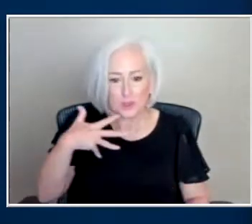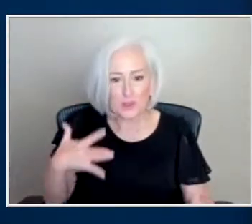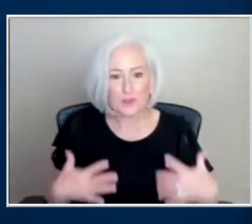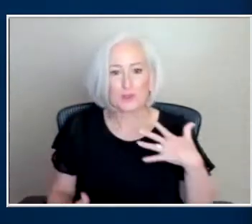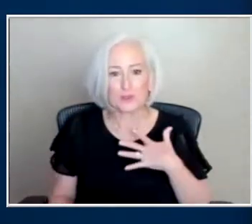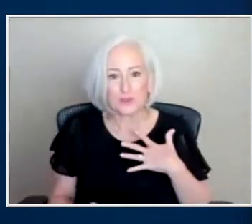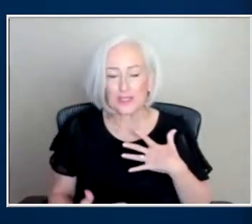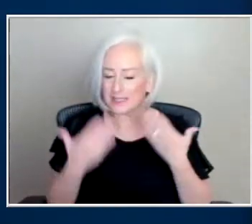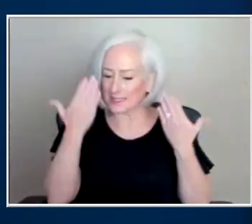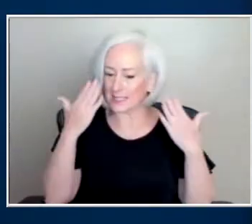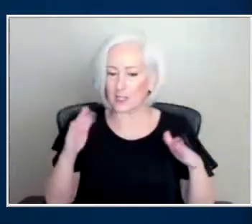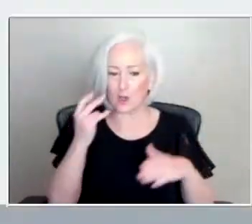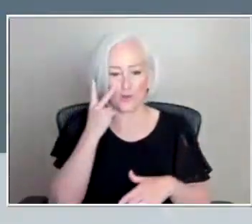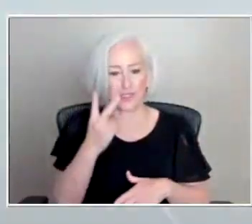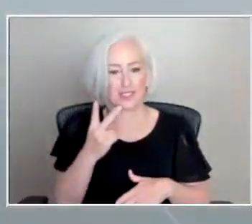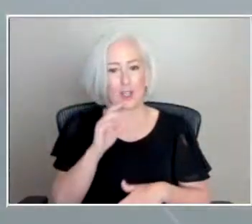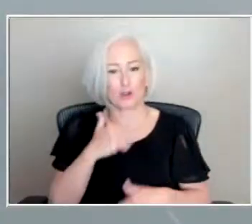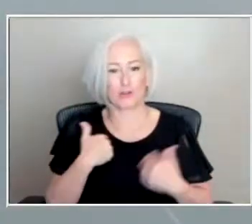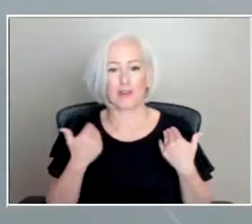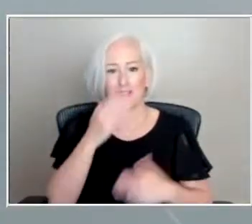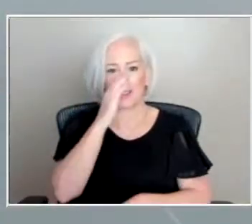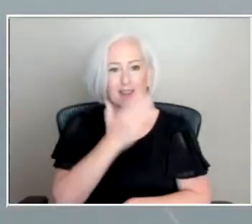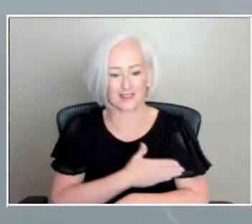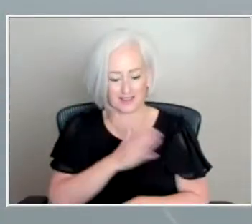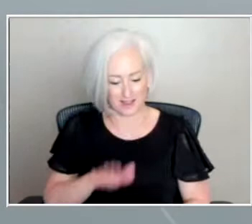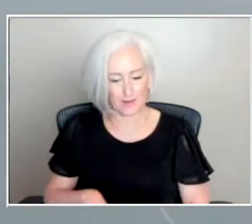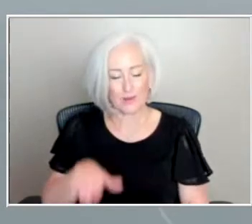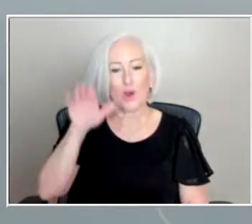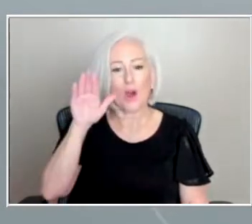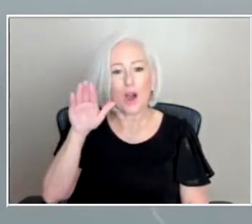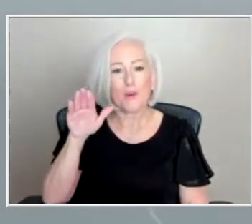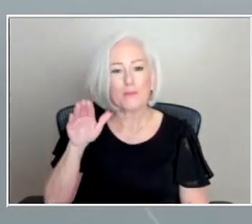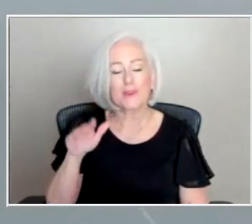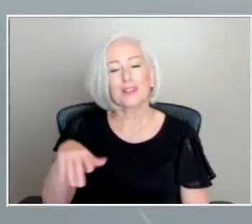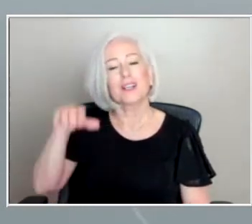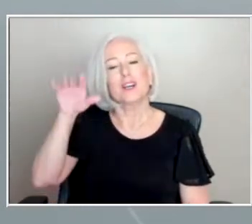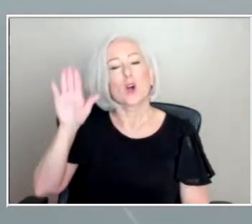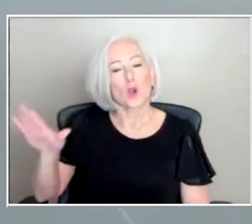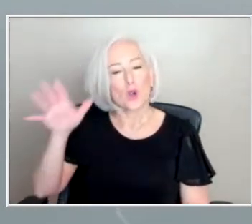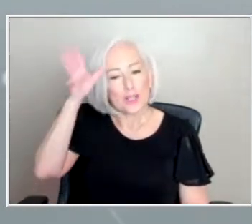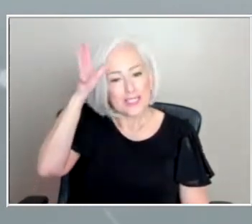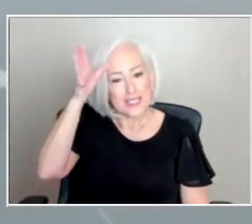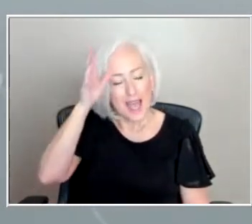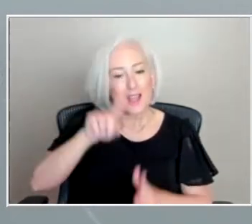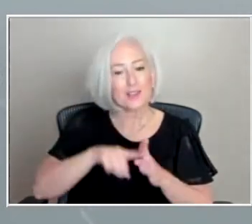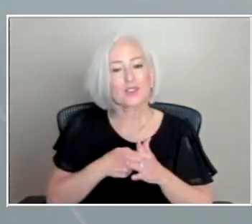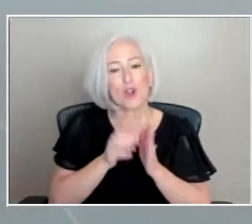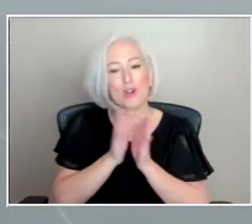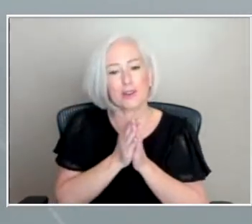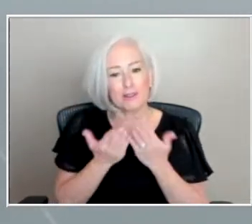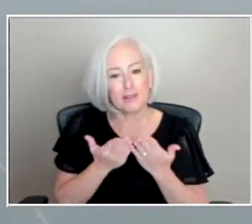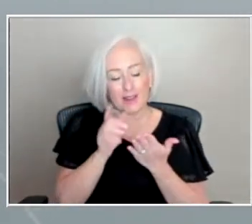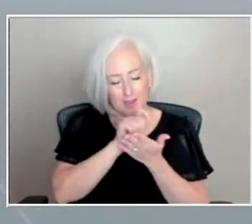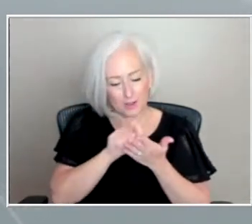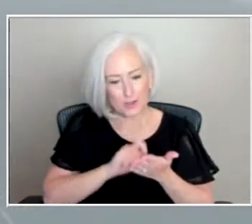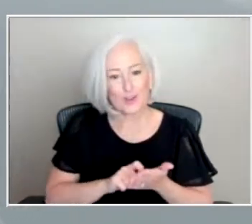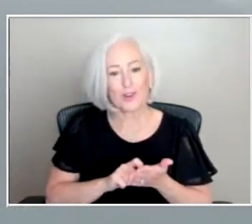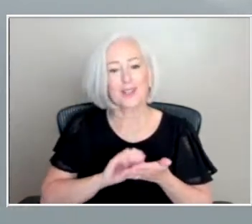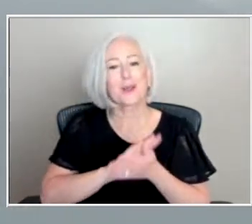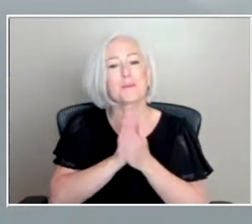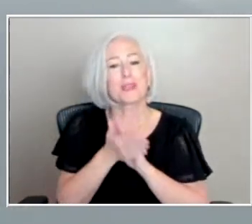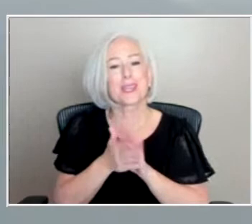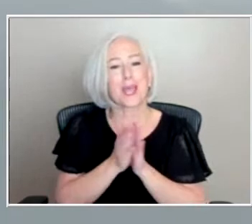father started a journal, and that journal turned into a new book called Daddy's Girl by Michael Schnabel. It's a memoir